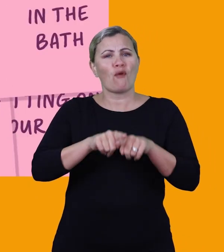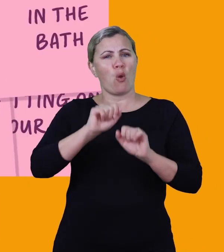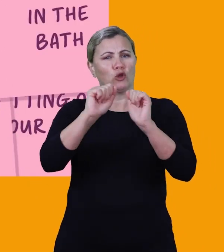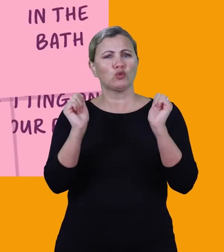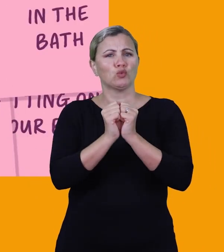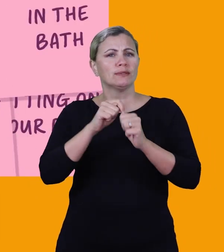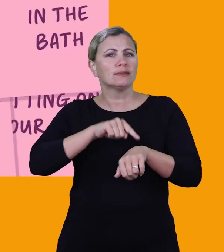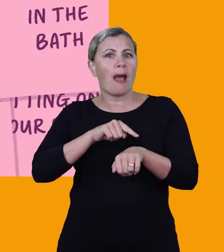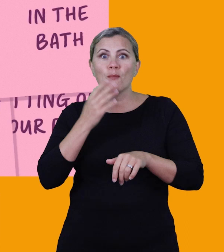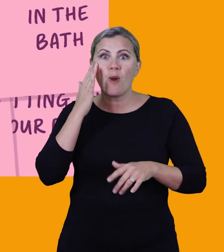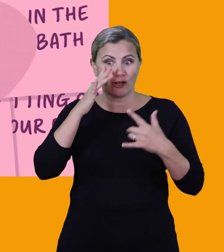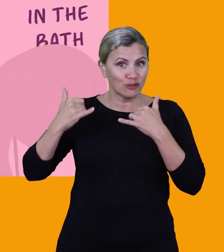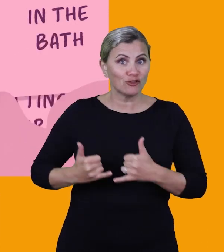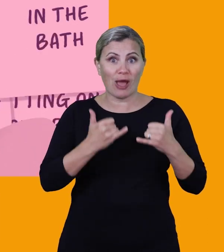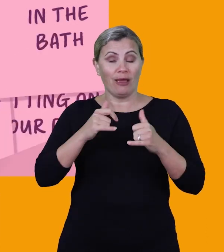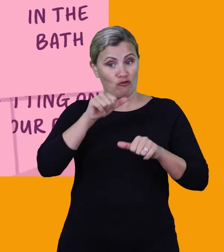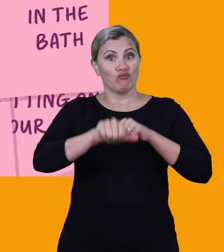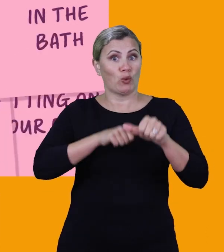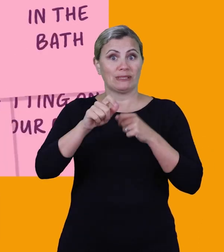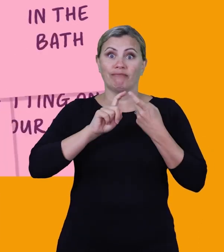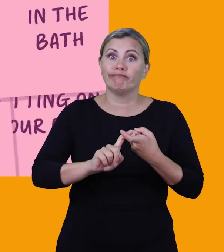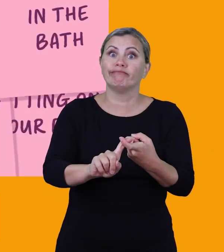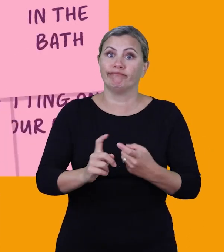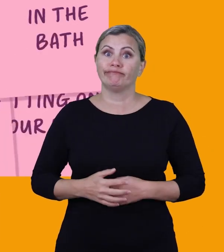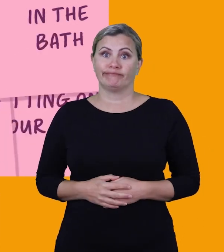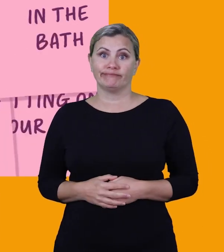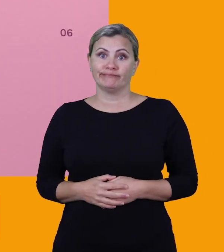and way that suits you.